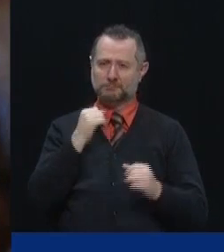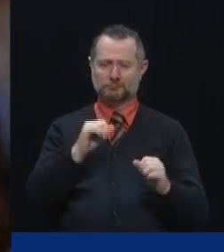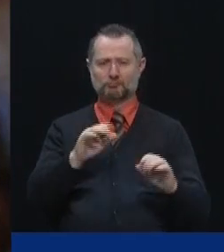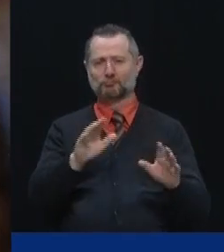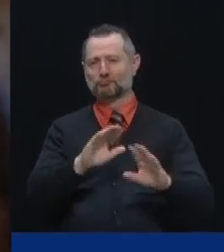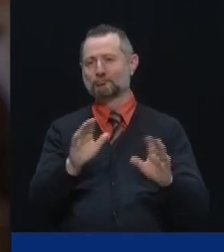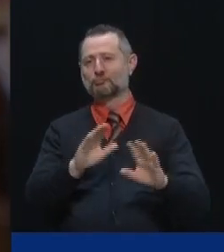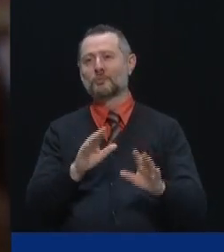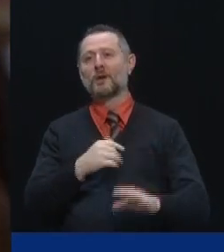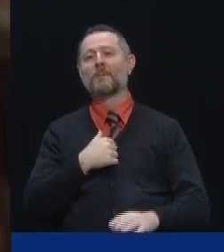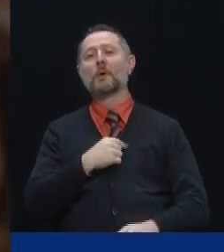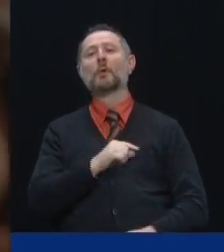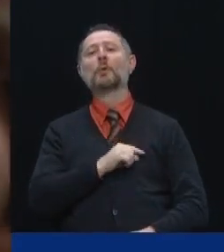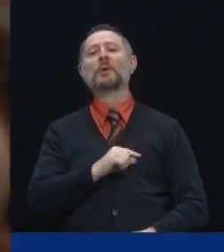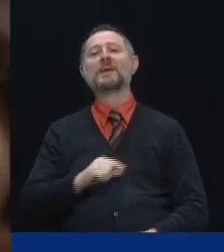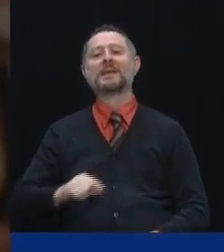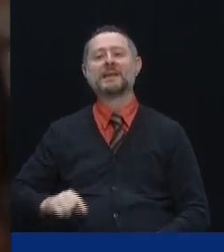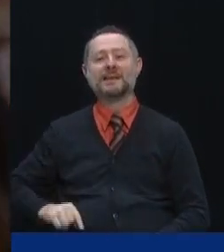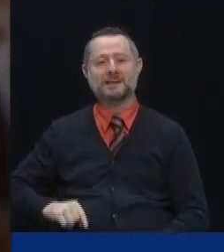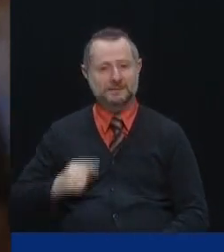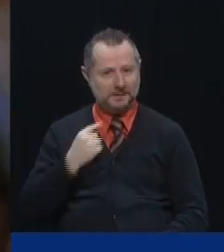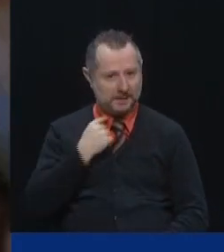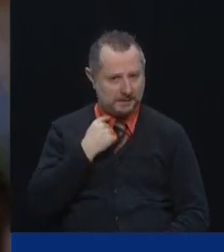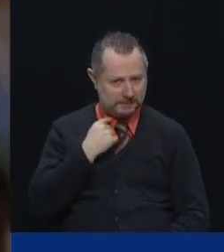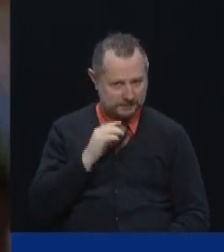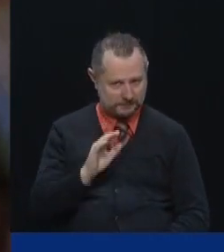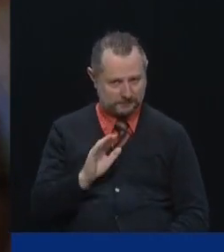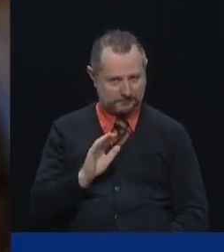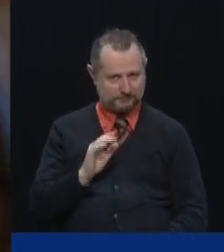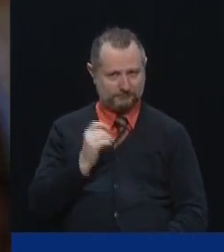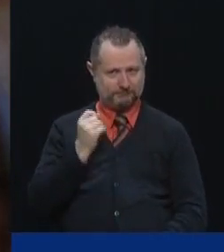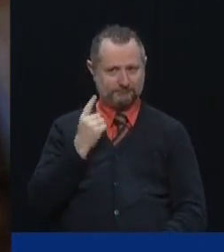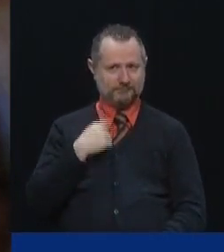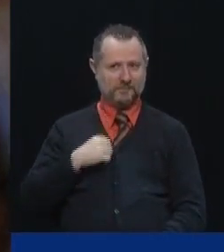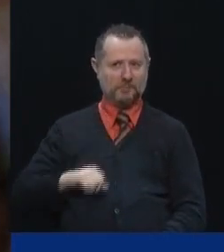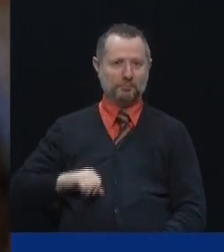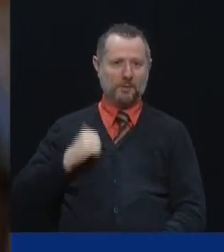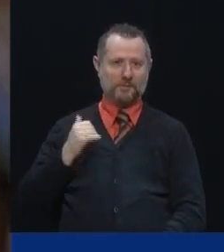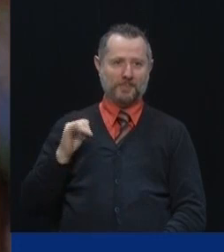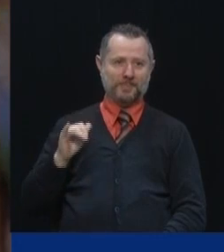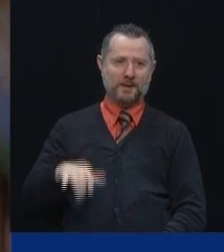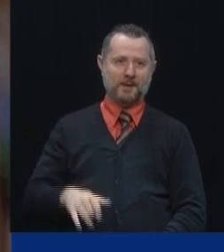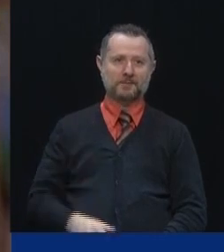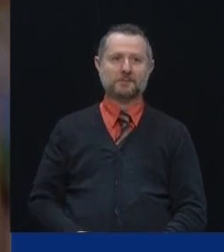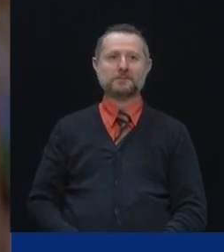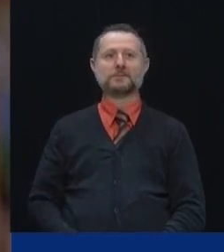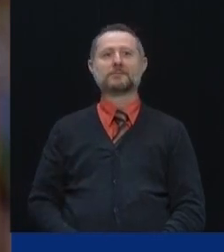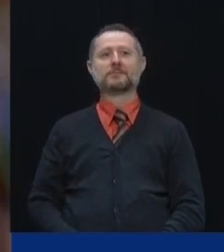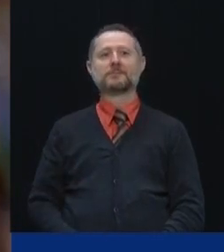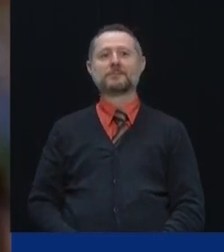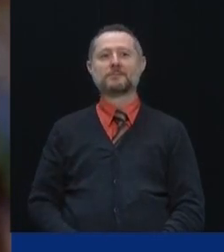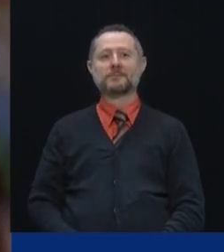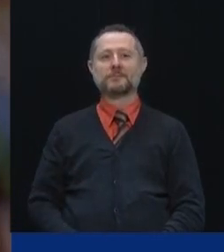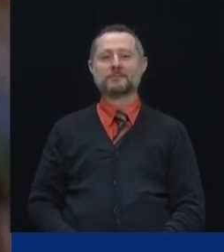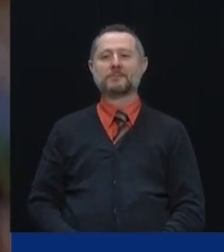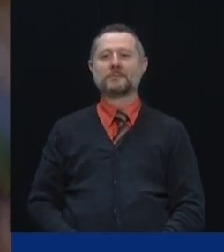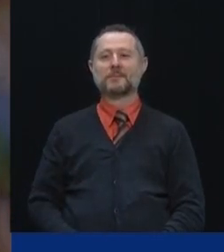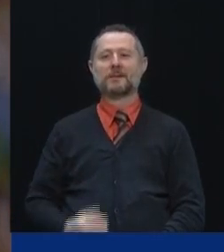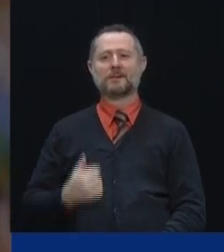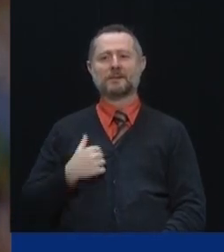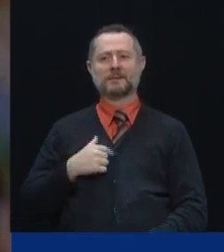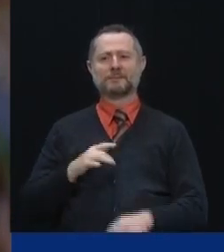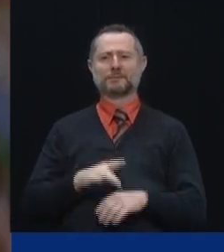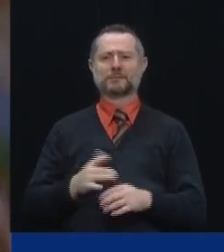is a Queens accent. That is a Queens accent, and I'm proud of it. I have been to Rochdale Village many,